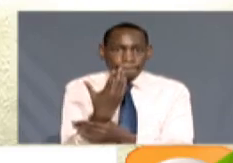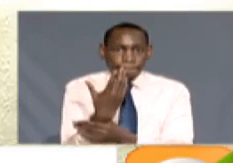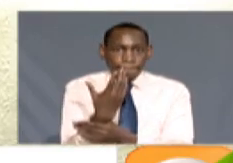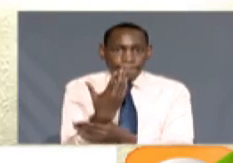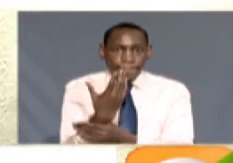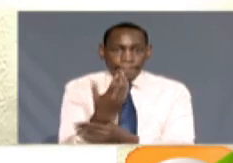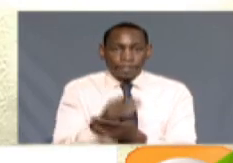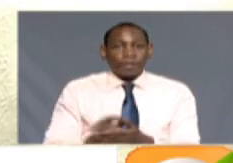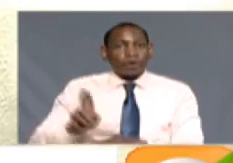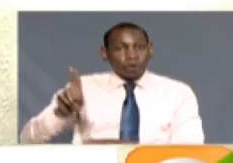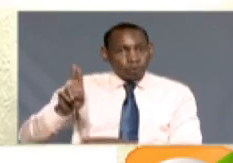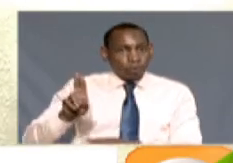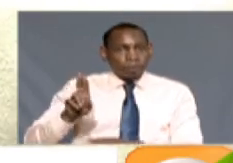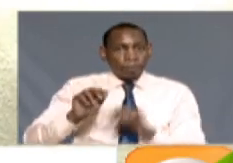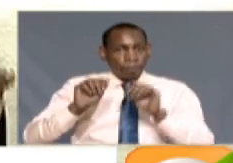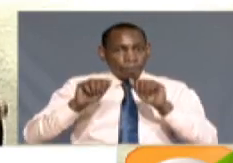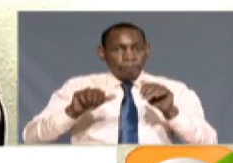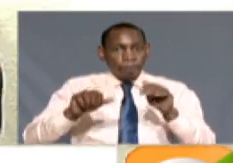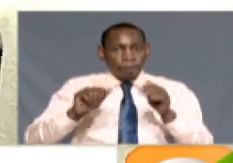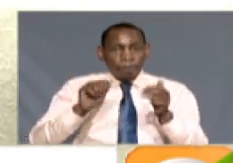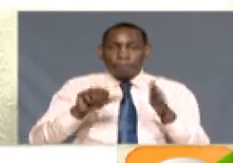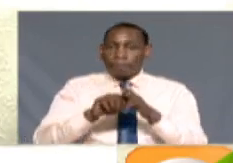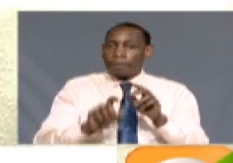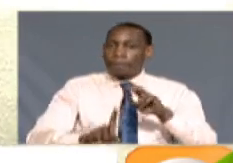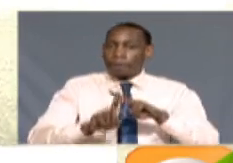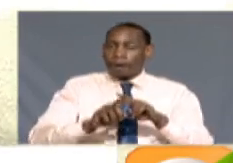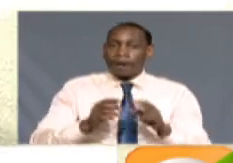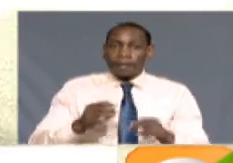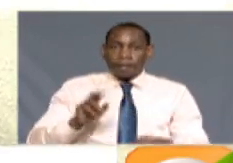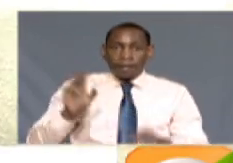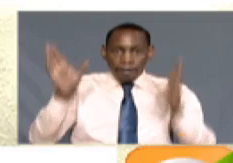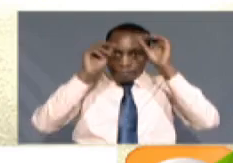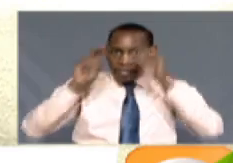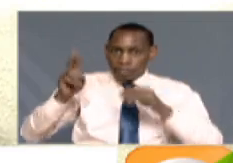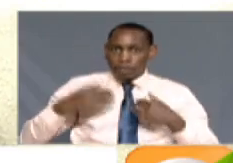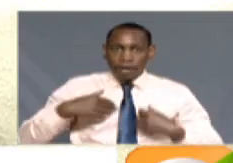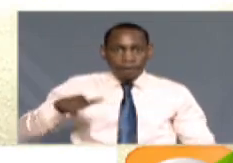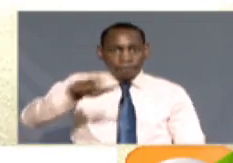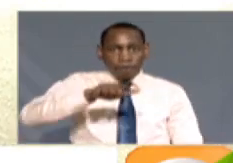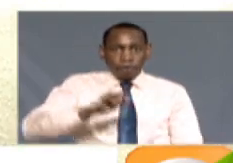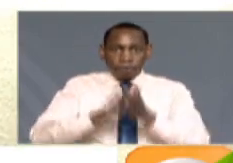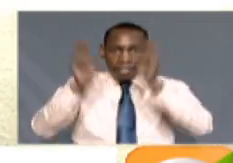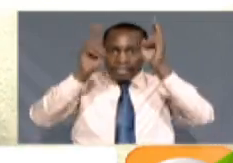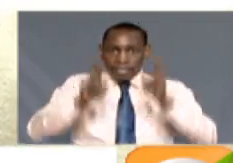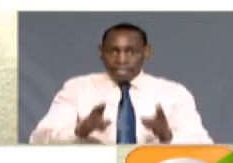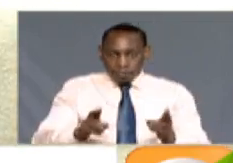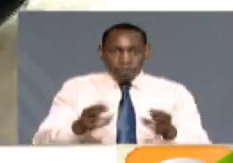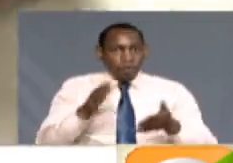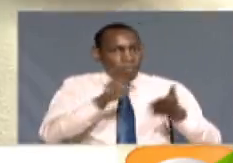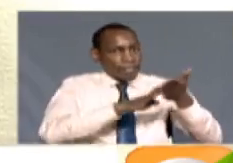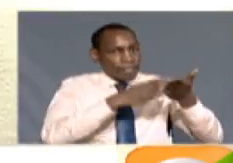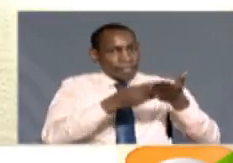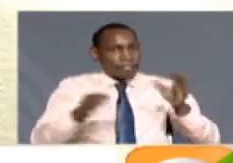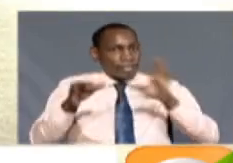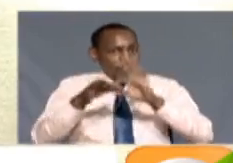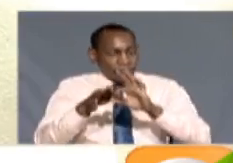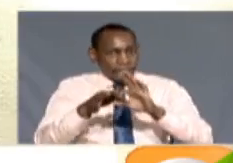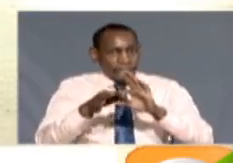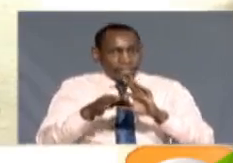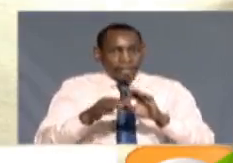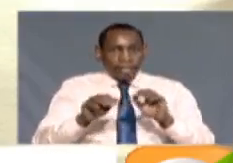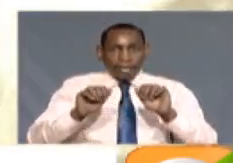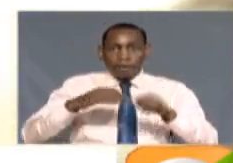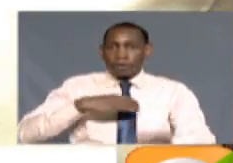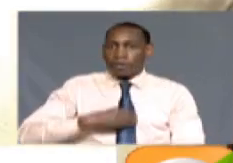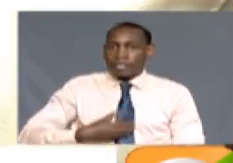He will give people a lot of problems because he has connections. President Kenyatta now has local and international connections. Do you think when he retires, he'll just go out